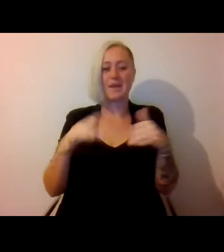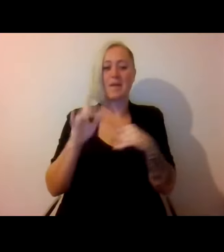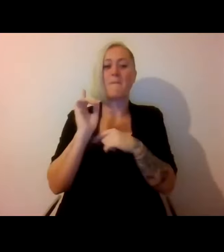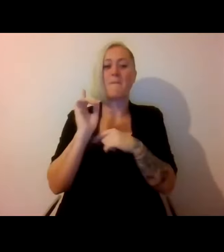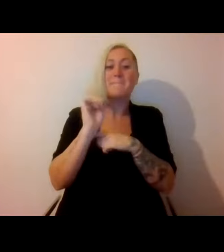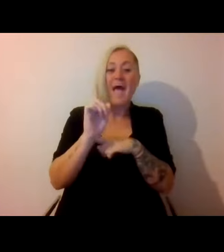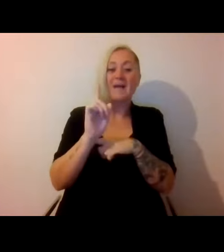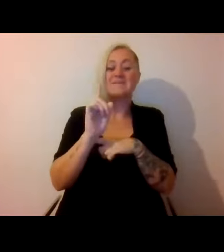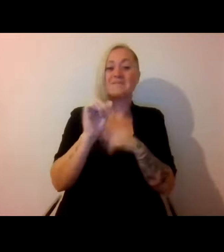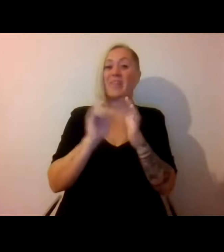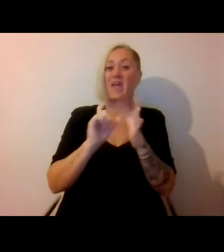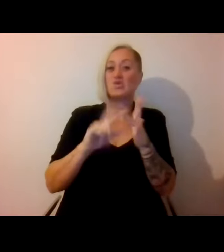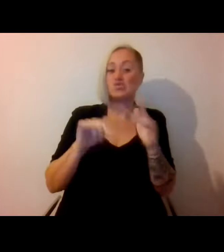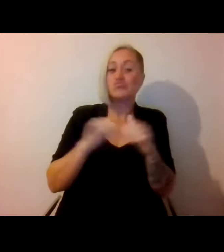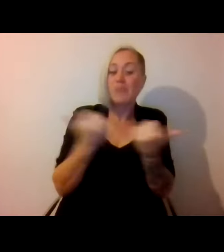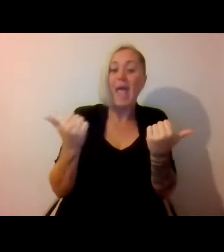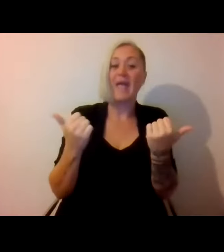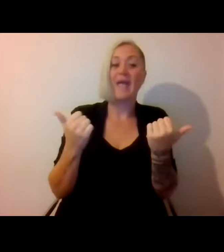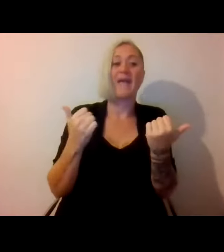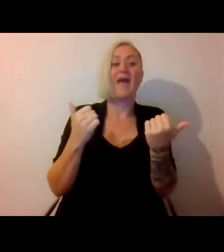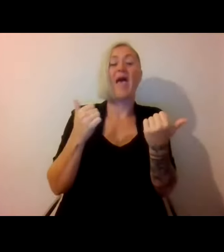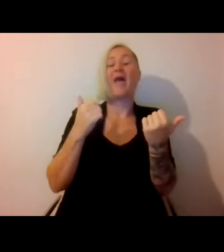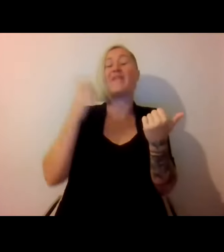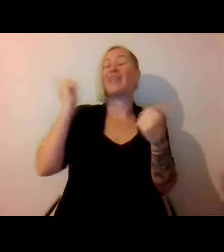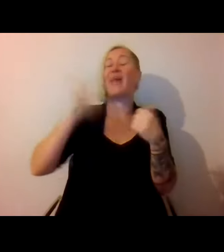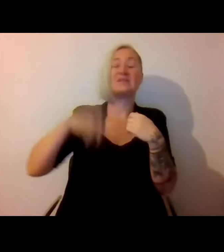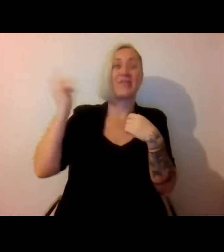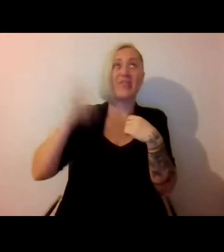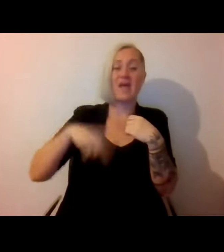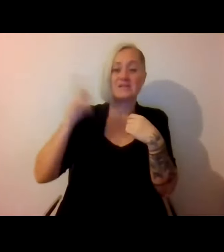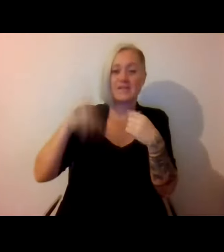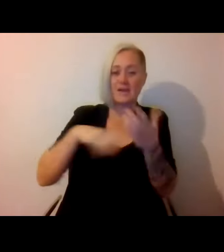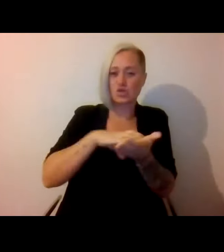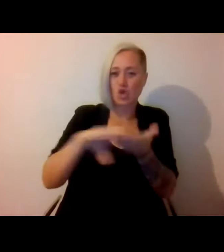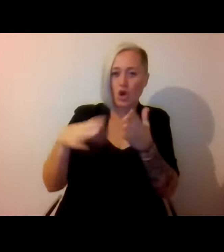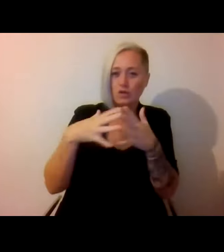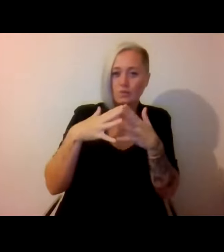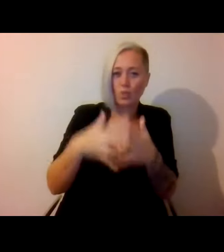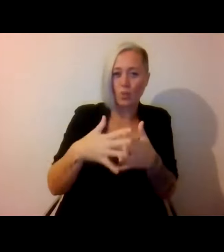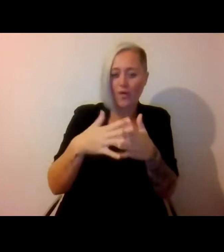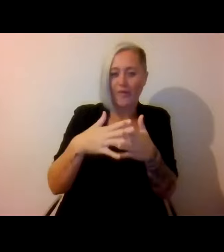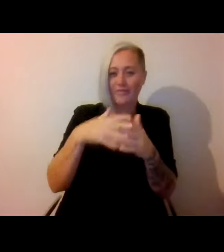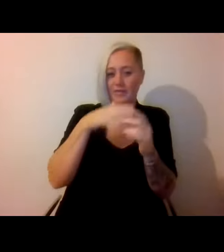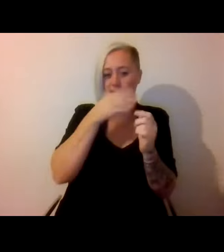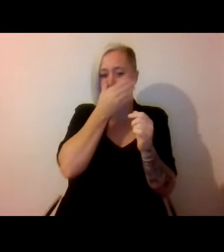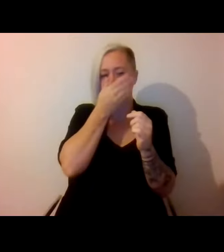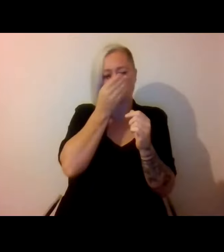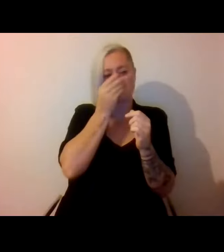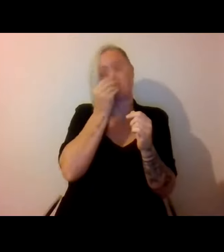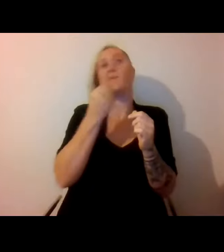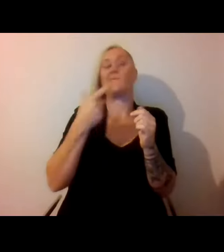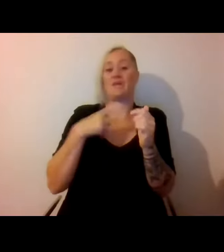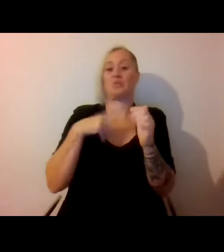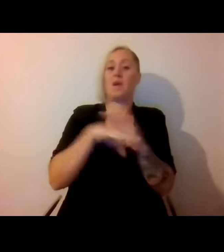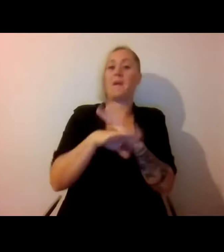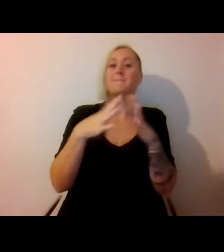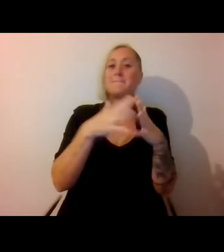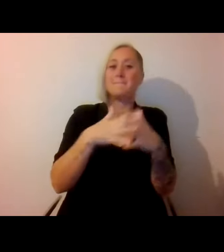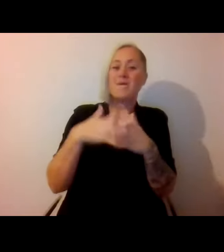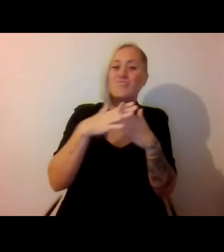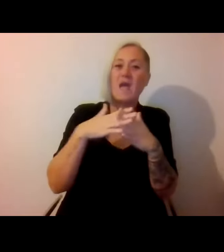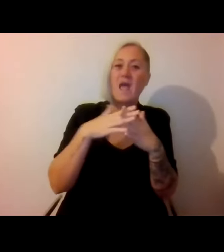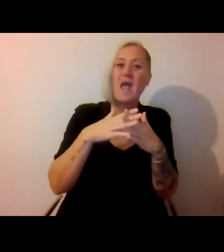do break. They cost thousands of dollars. I mean, that's sort of the reason why in America the numbers of cochlear